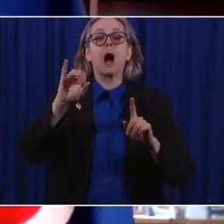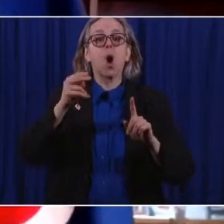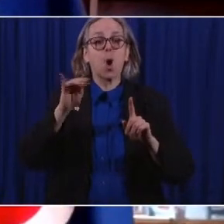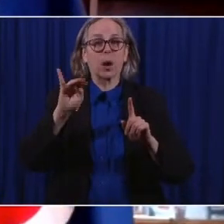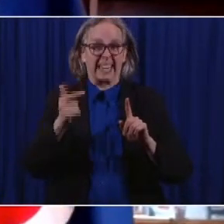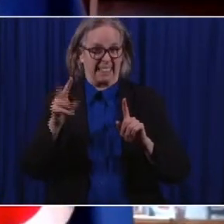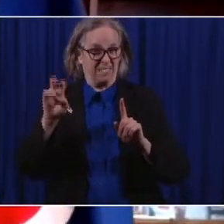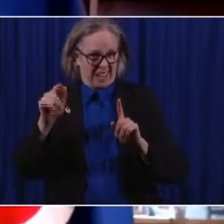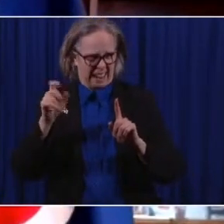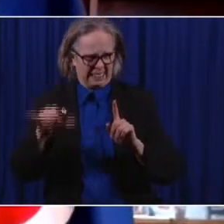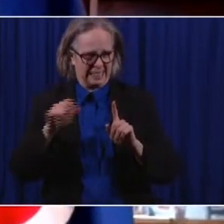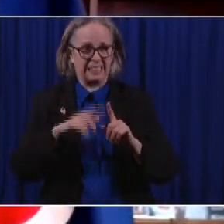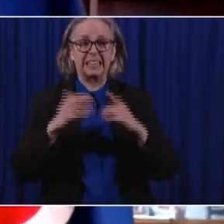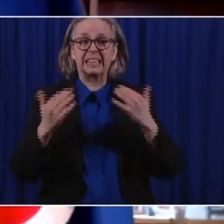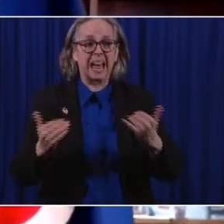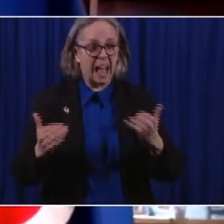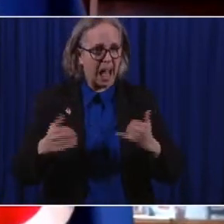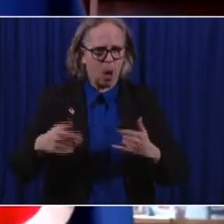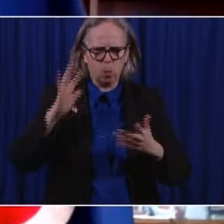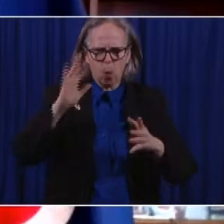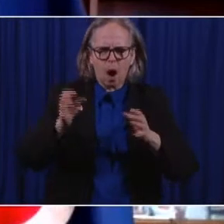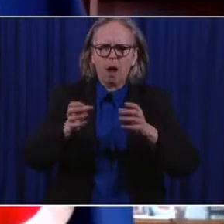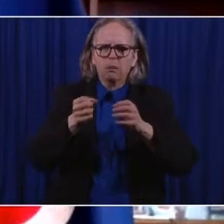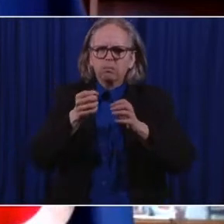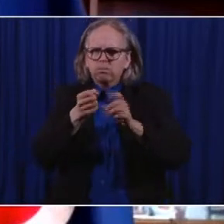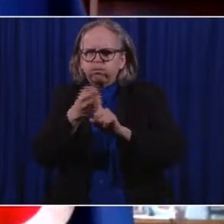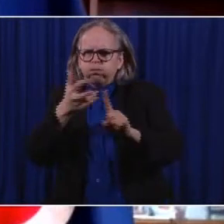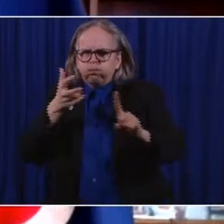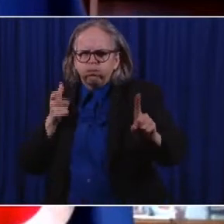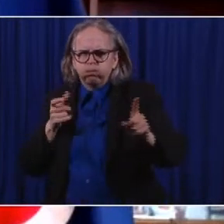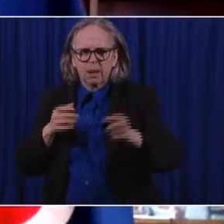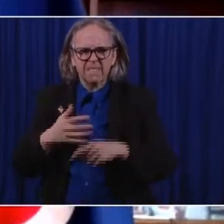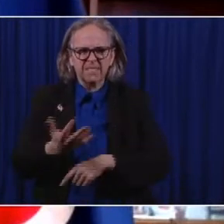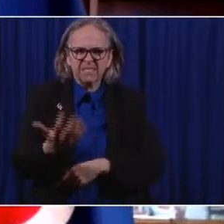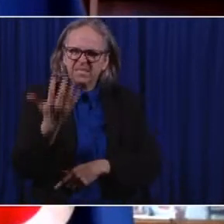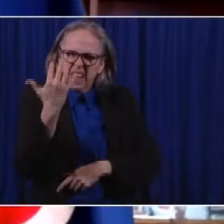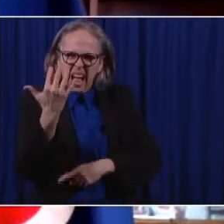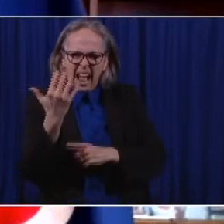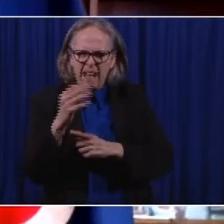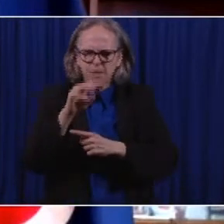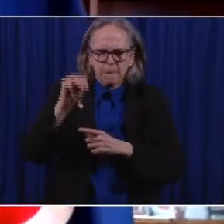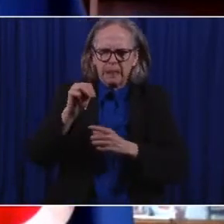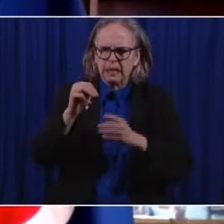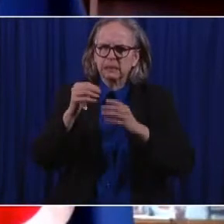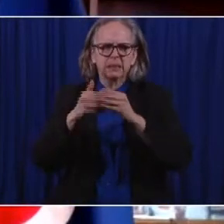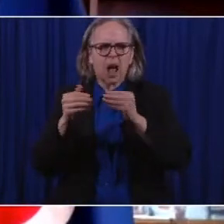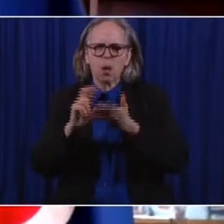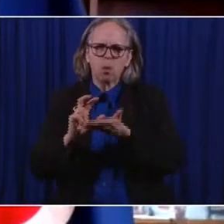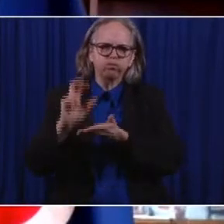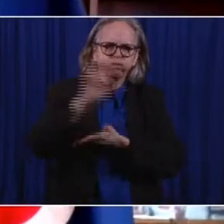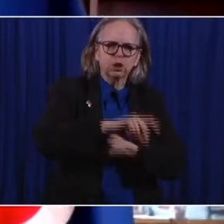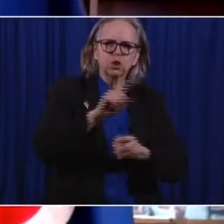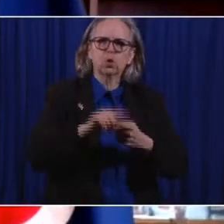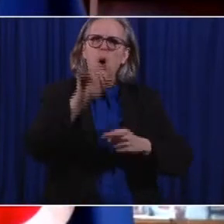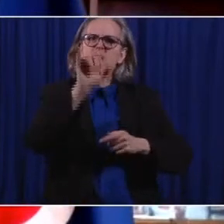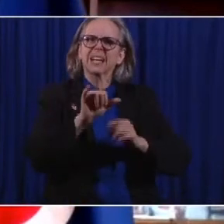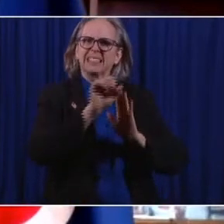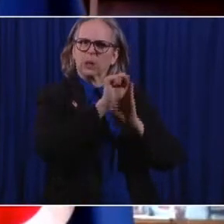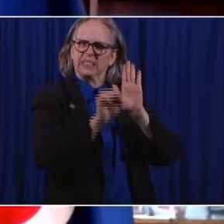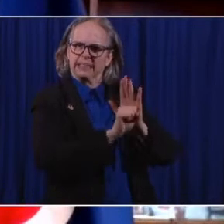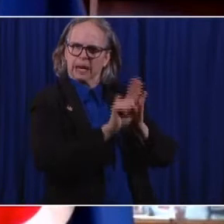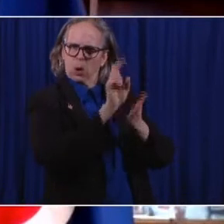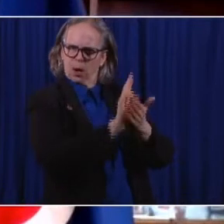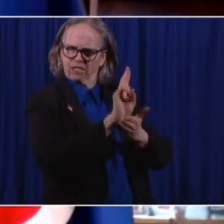investment. $5 million of it will go to Youngstown State for a workforce development partnership with Eastern Gateway